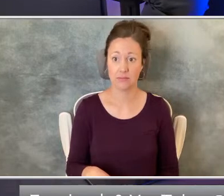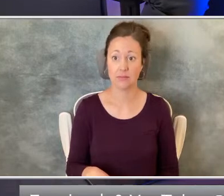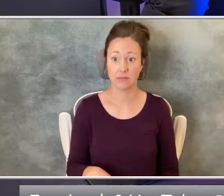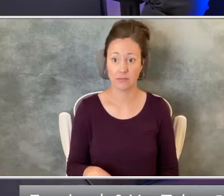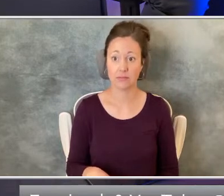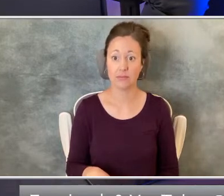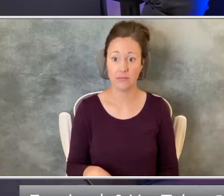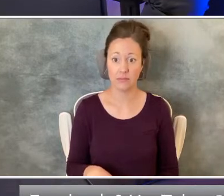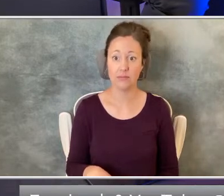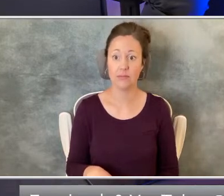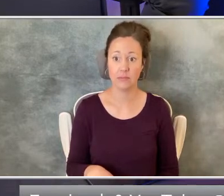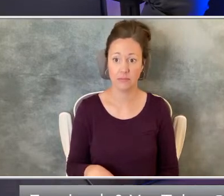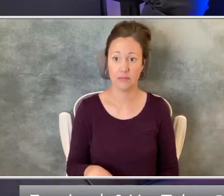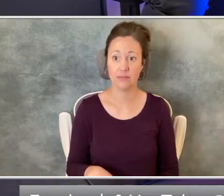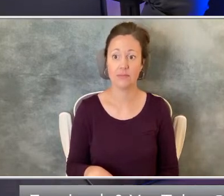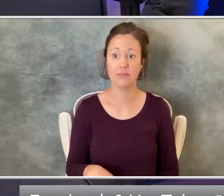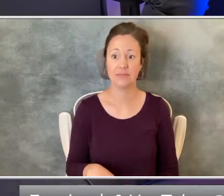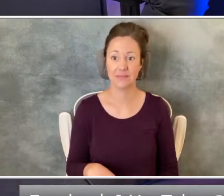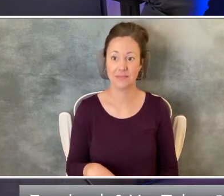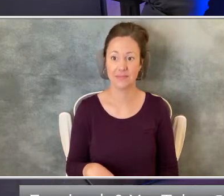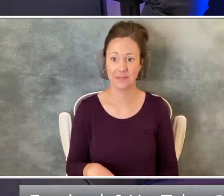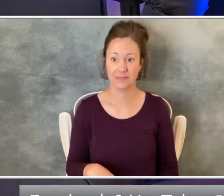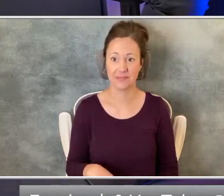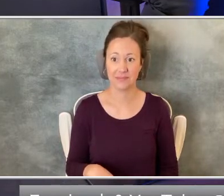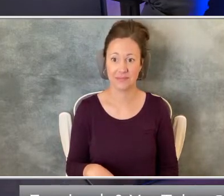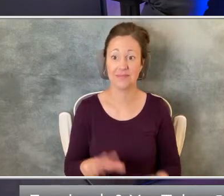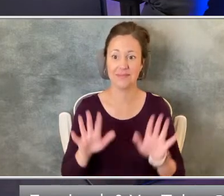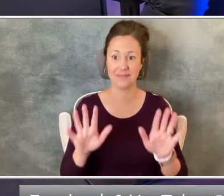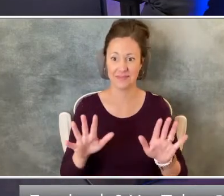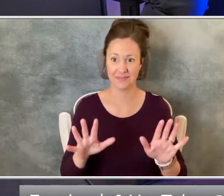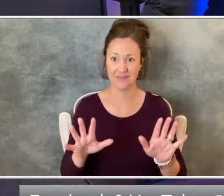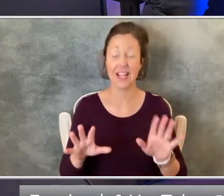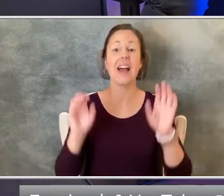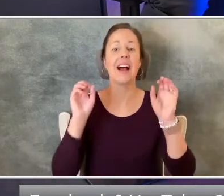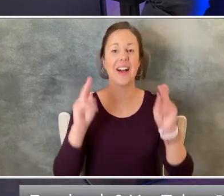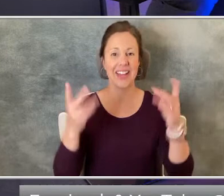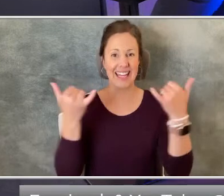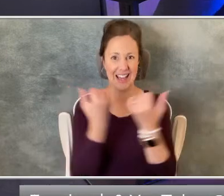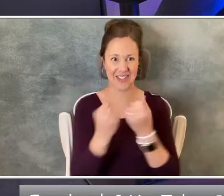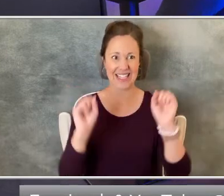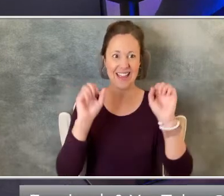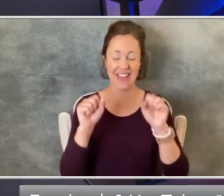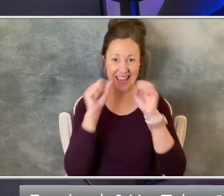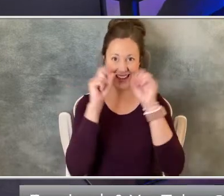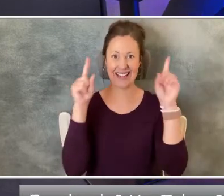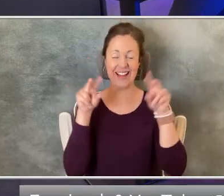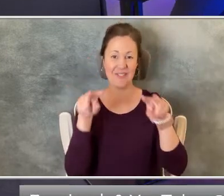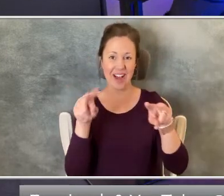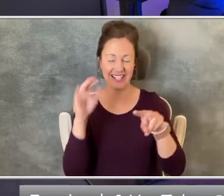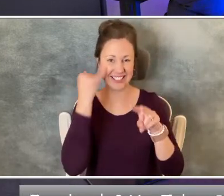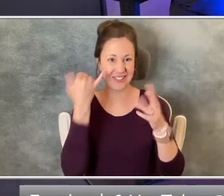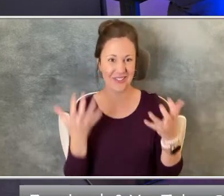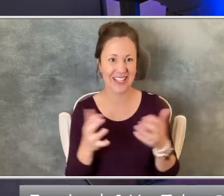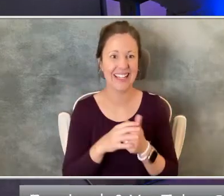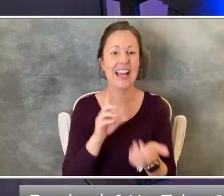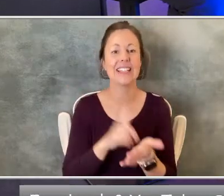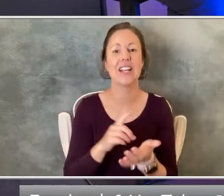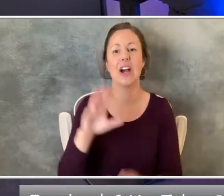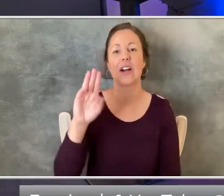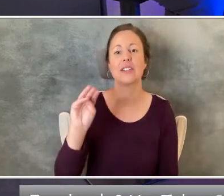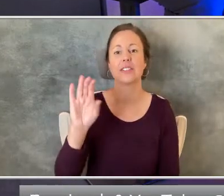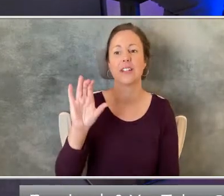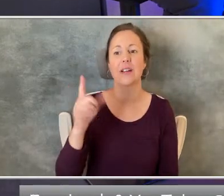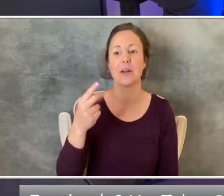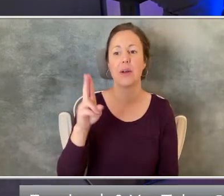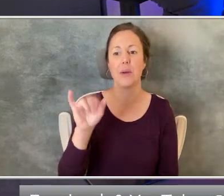when you can open your eyes and watch the program instead of listening. There you go. You're safe to open your eyes now if you're squeamish. Dr. McGurk, I want to ask you the next question.